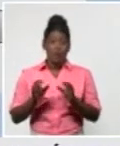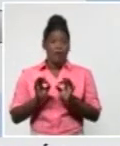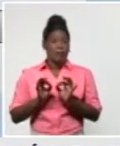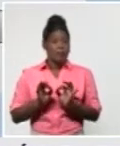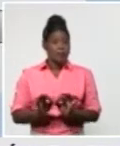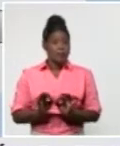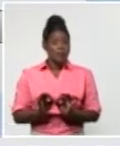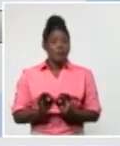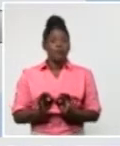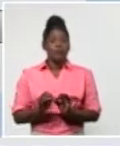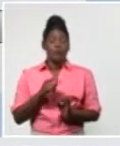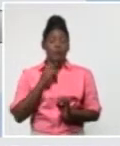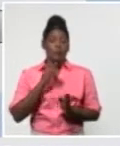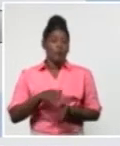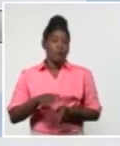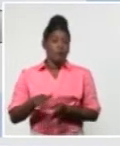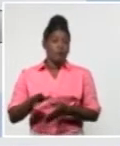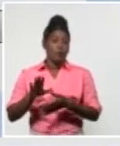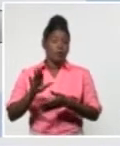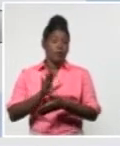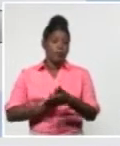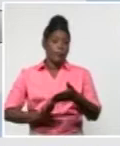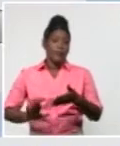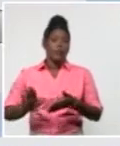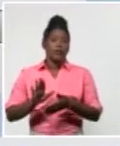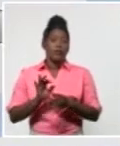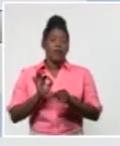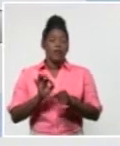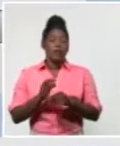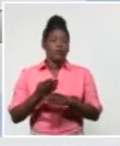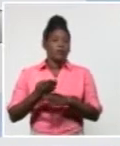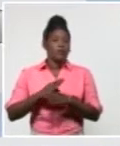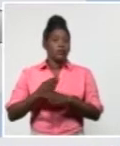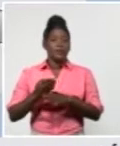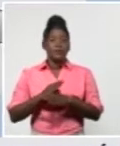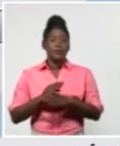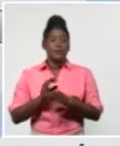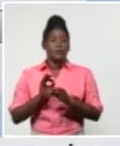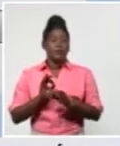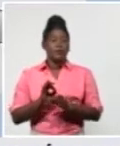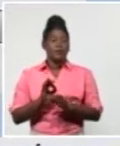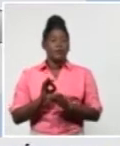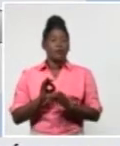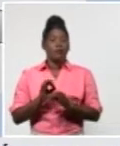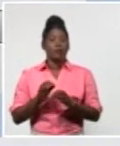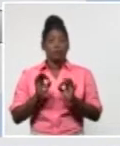252,485 deaths, for a lethality of